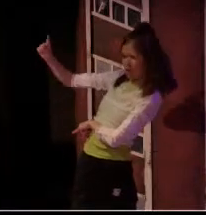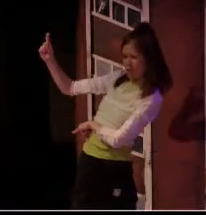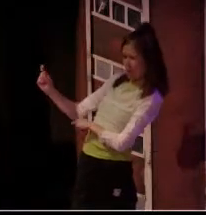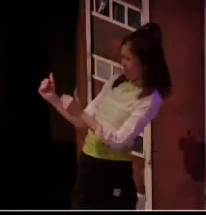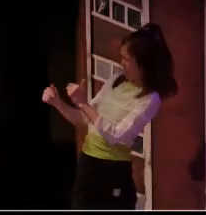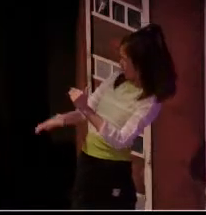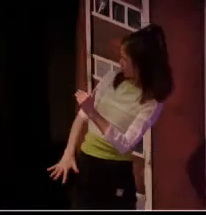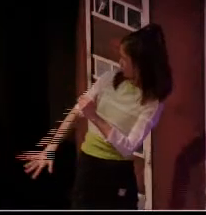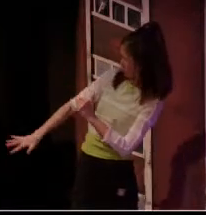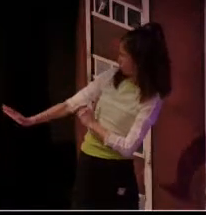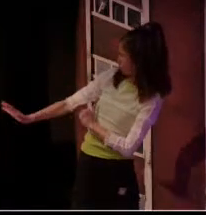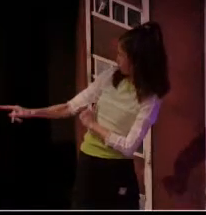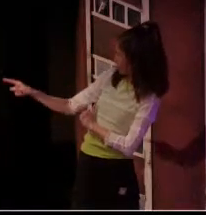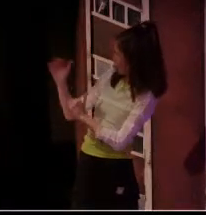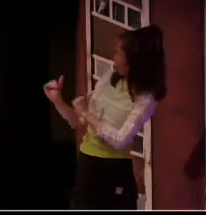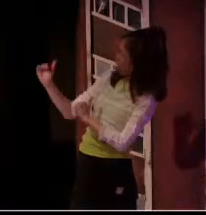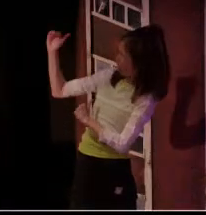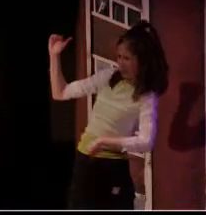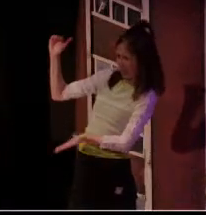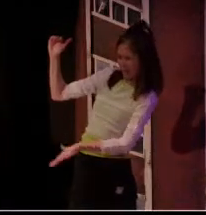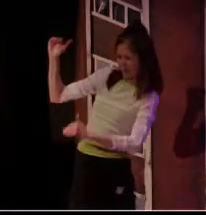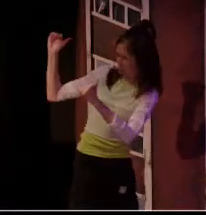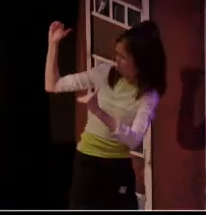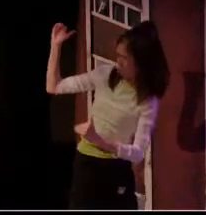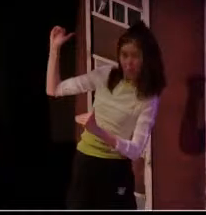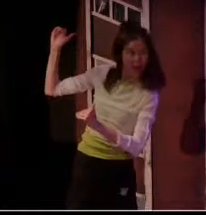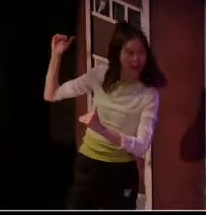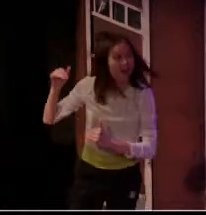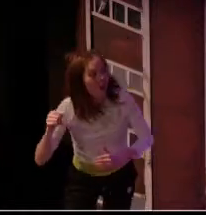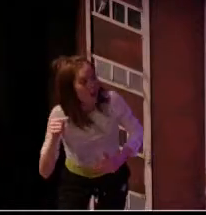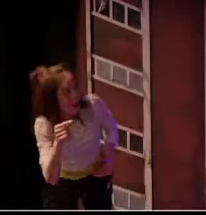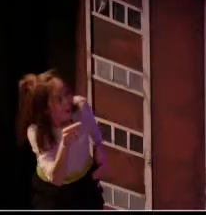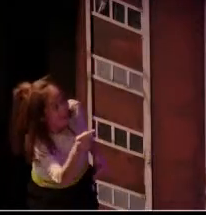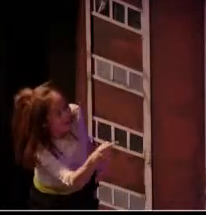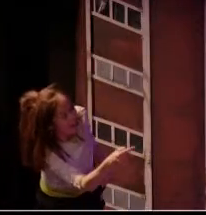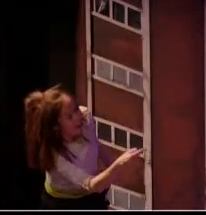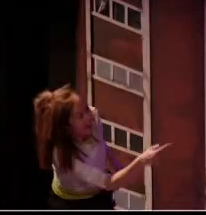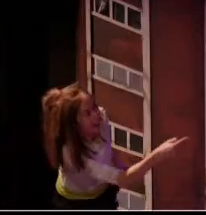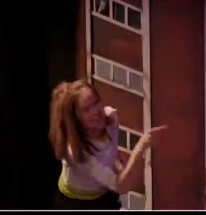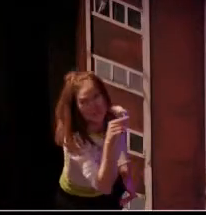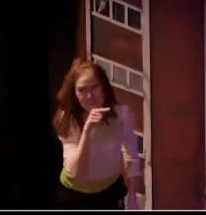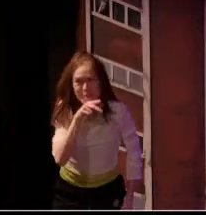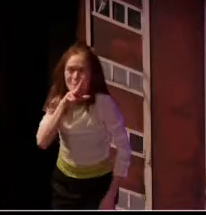He whispers something in her ear that makes her cheeks blush.